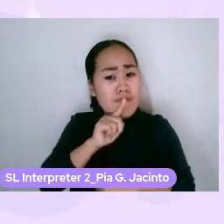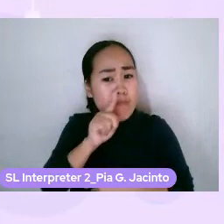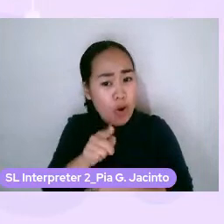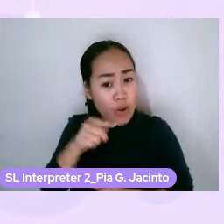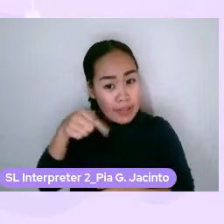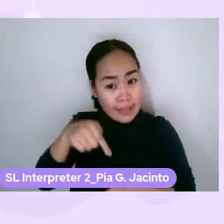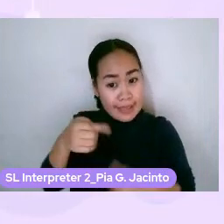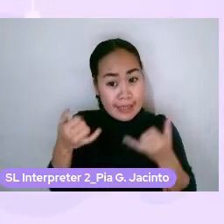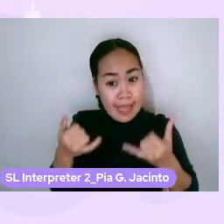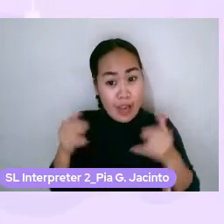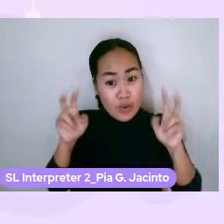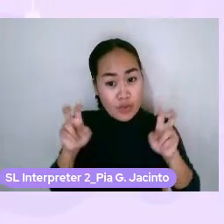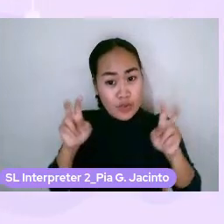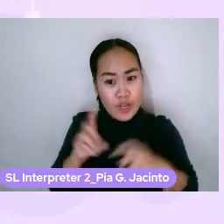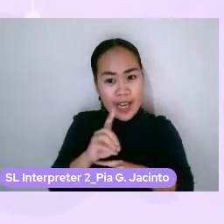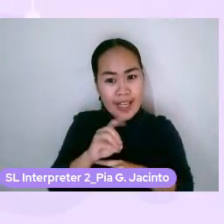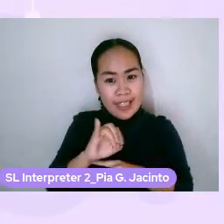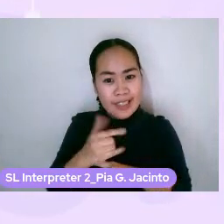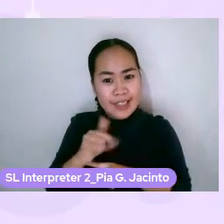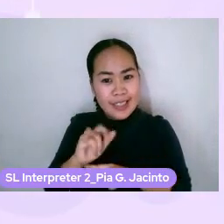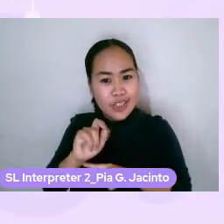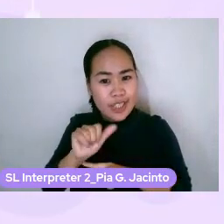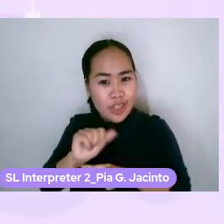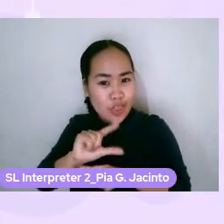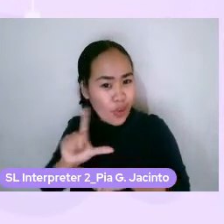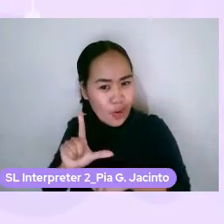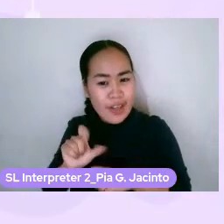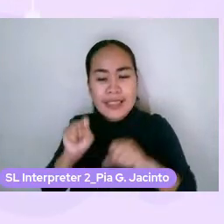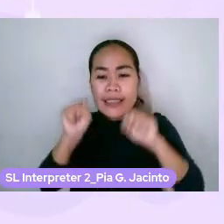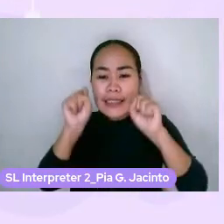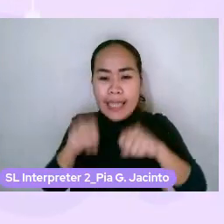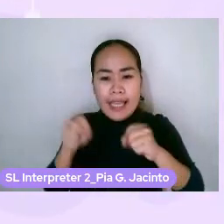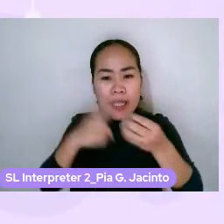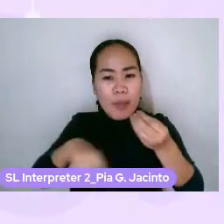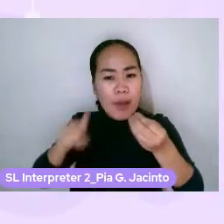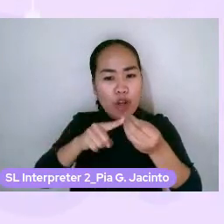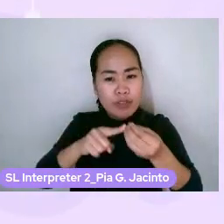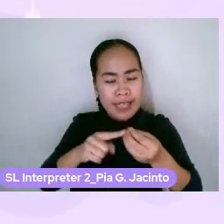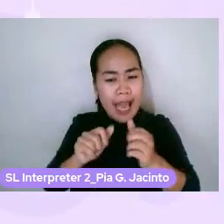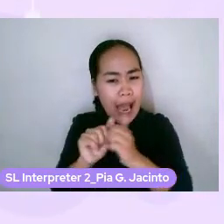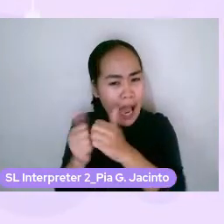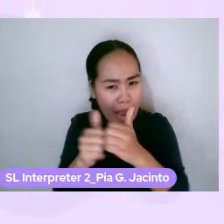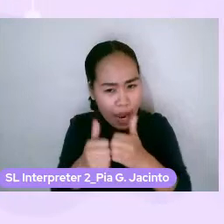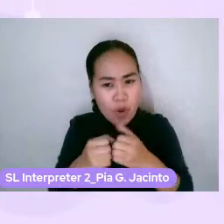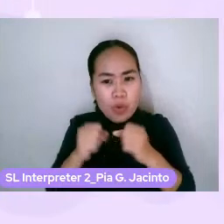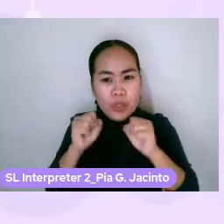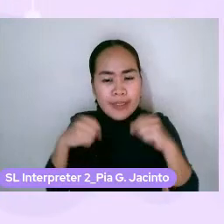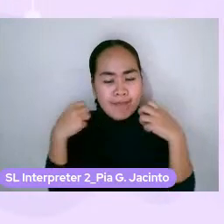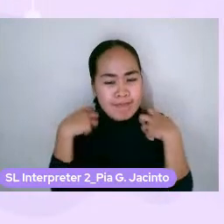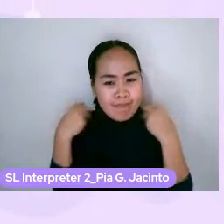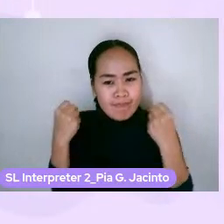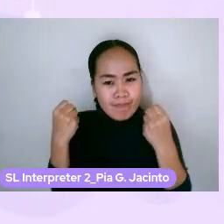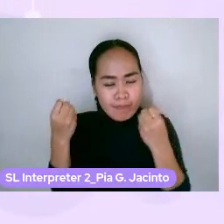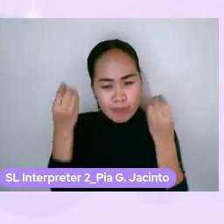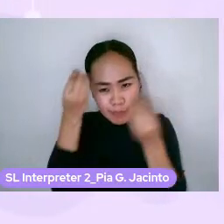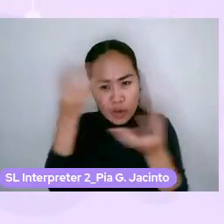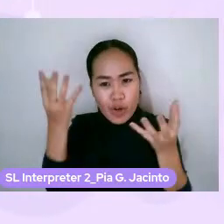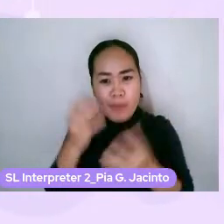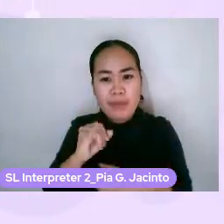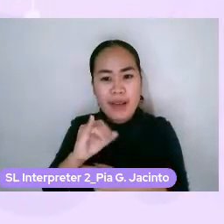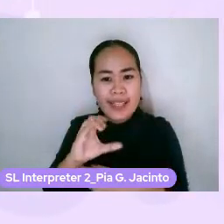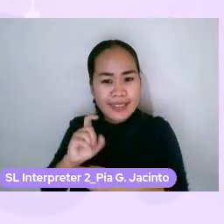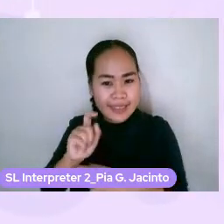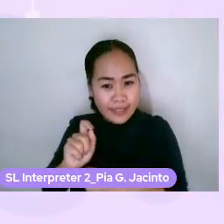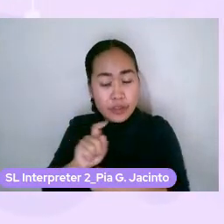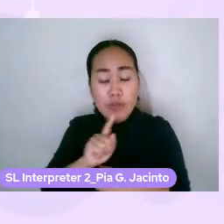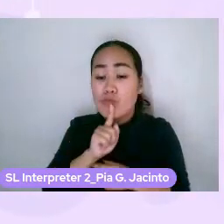the inevitability, the pervasiveness, and the power of information and communications technology or ICT. With this, we